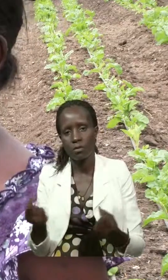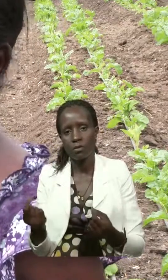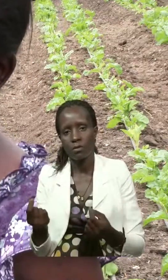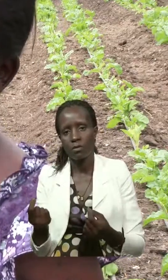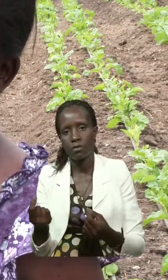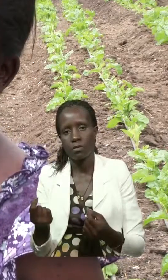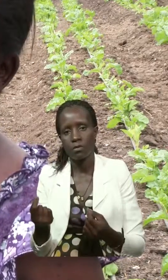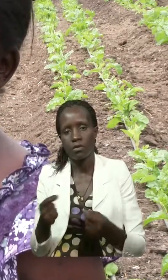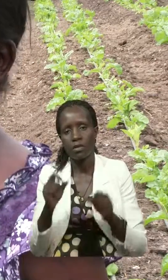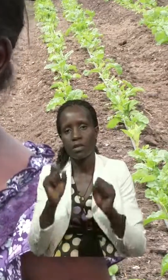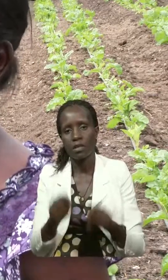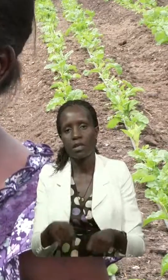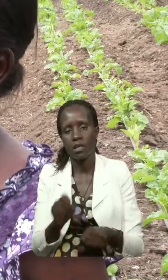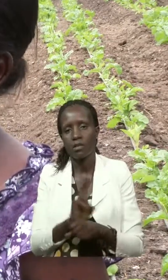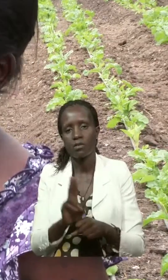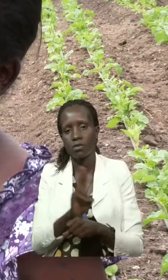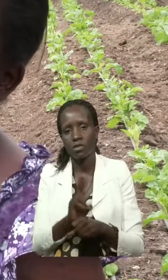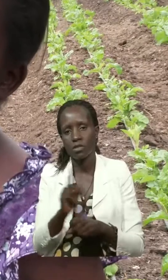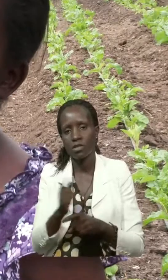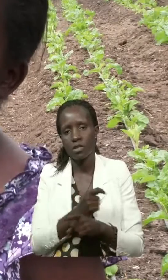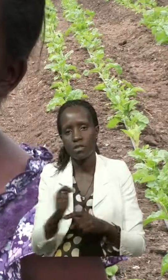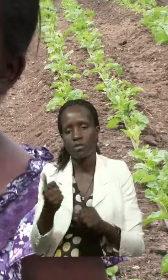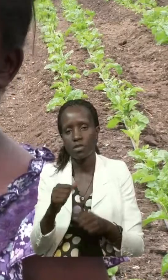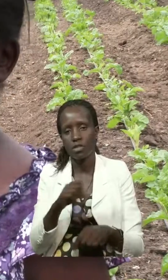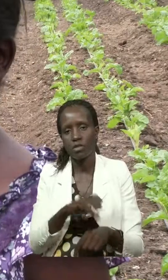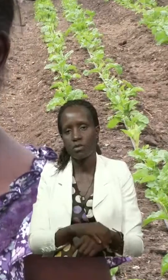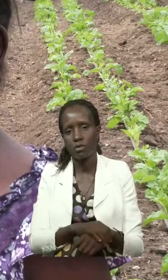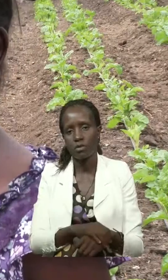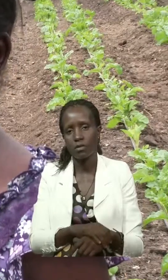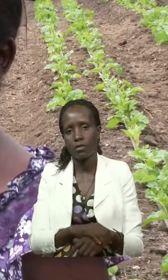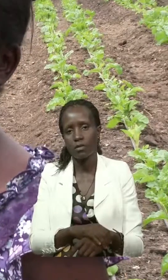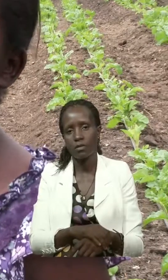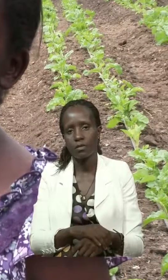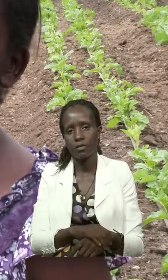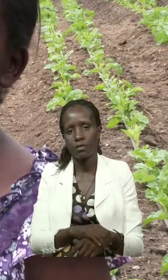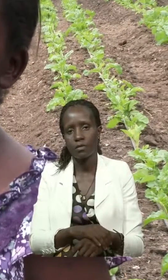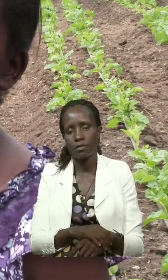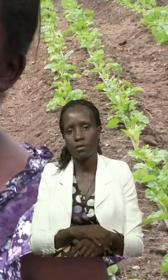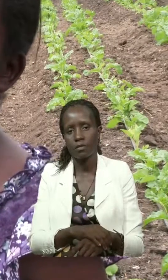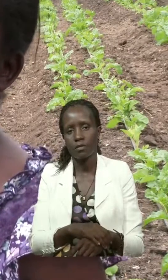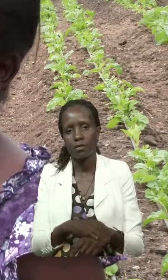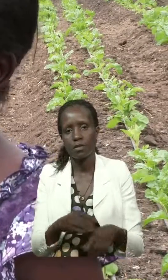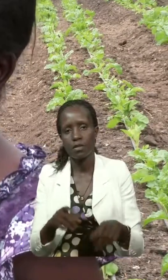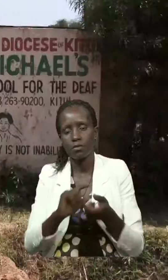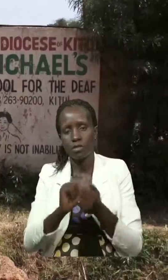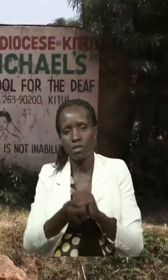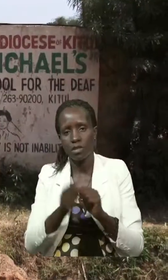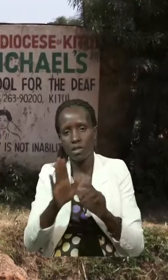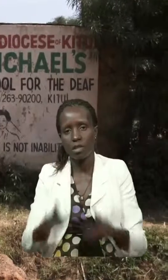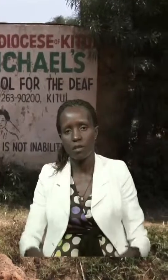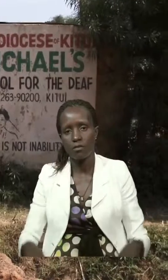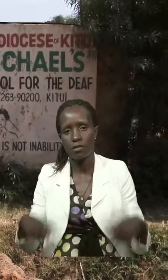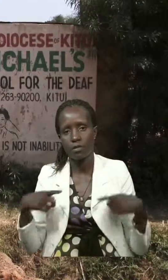they go outside there, they can use the training that they have got here and to change their